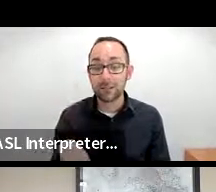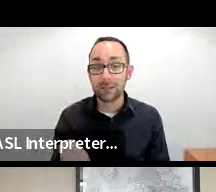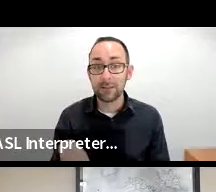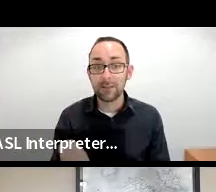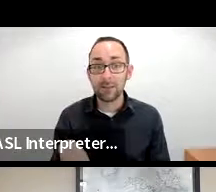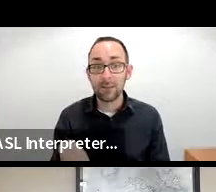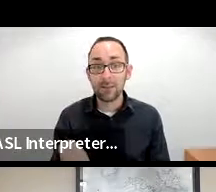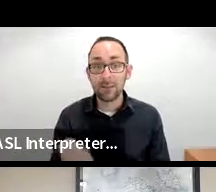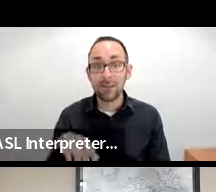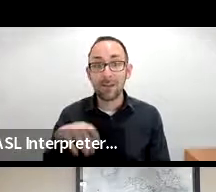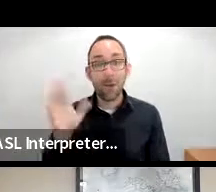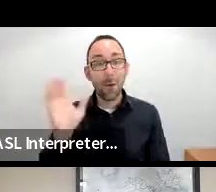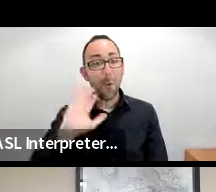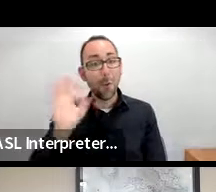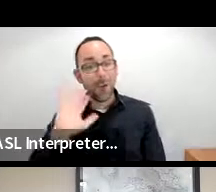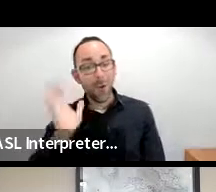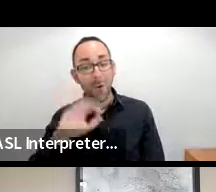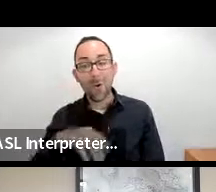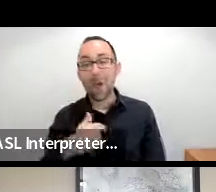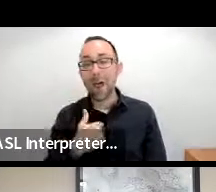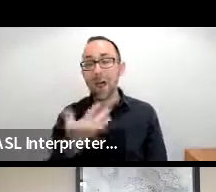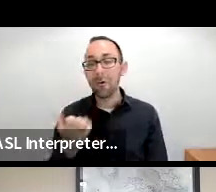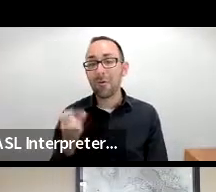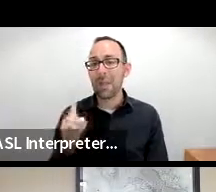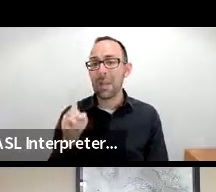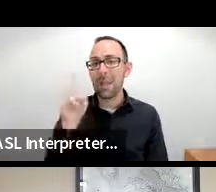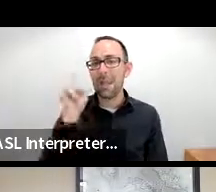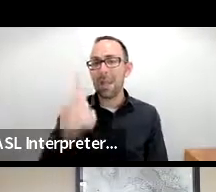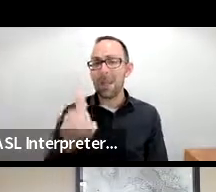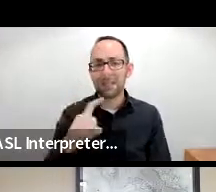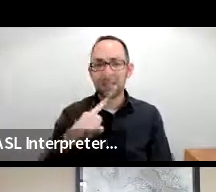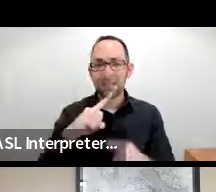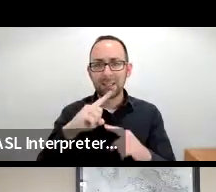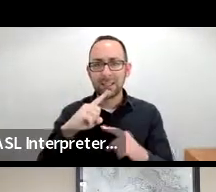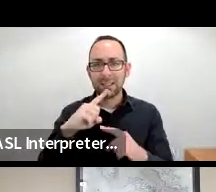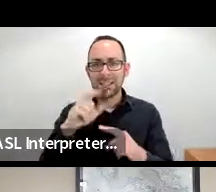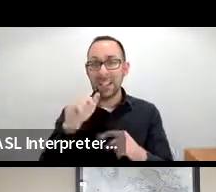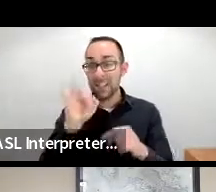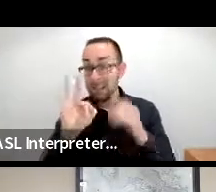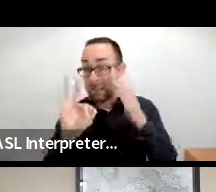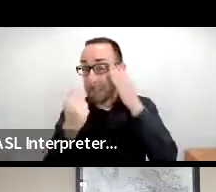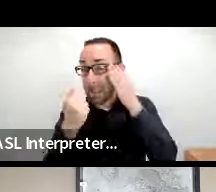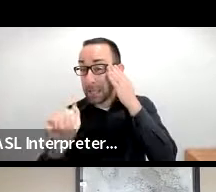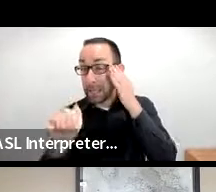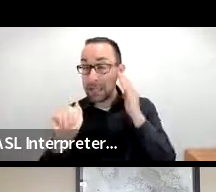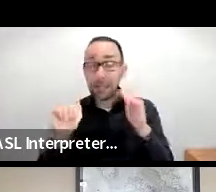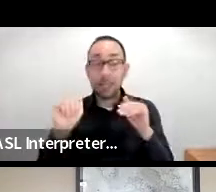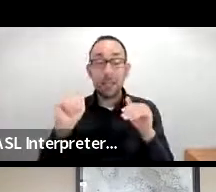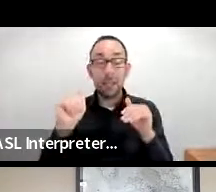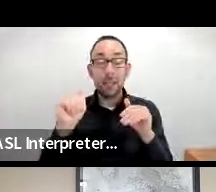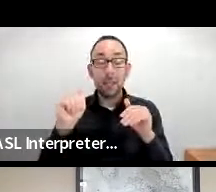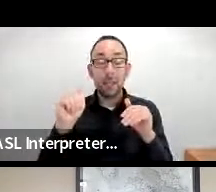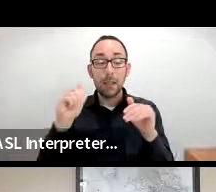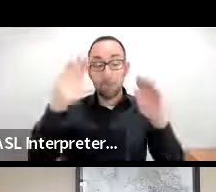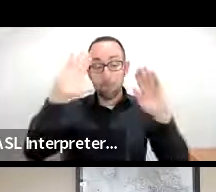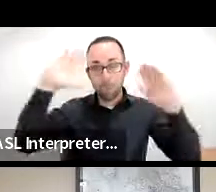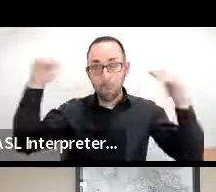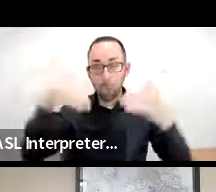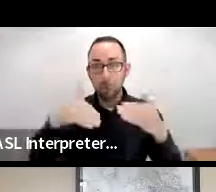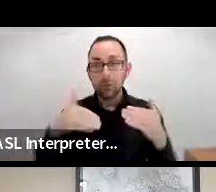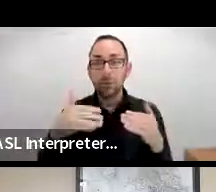Hi there. I just had a quick question about whether there was any sort of focus on